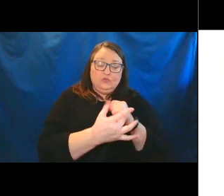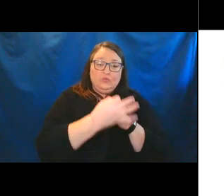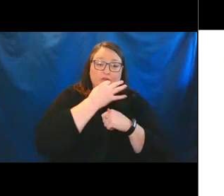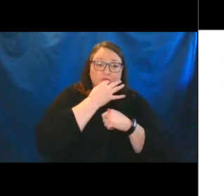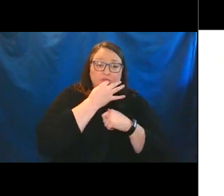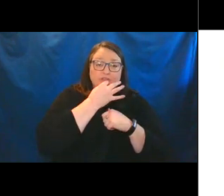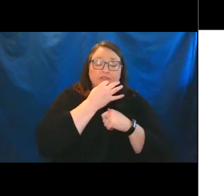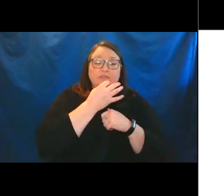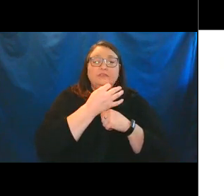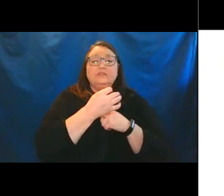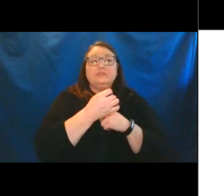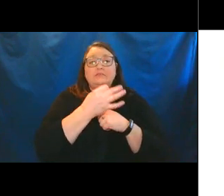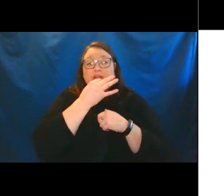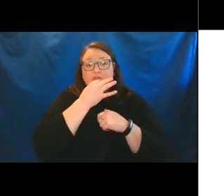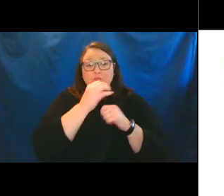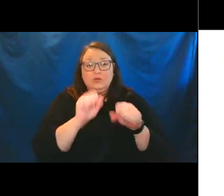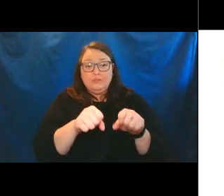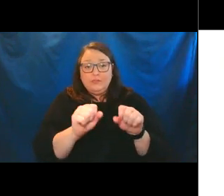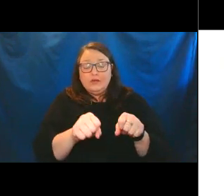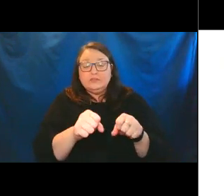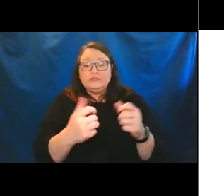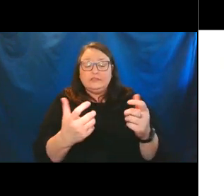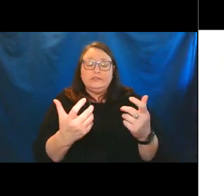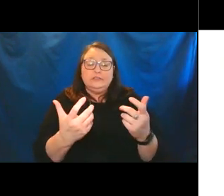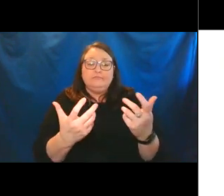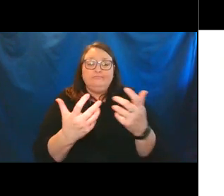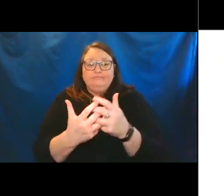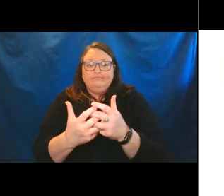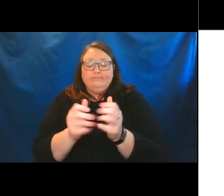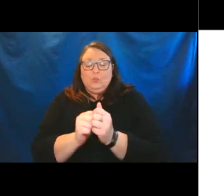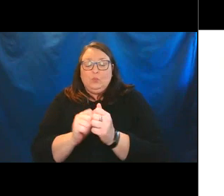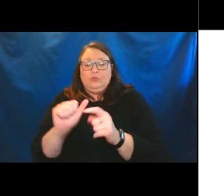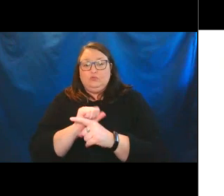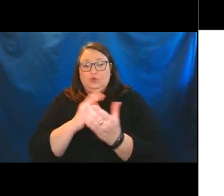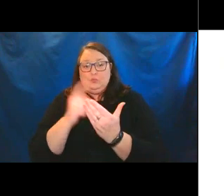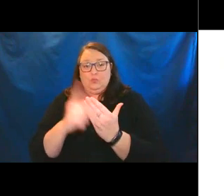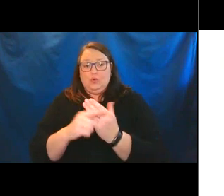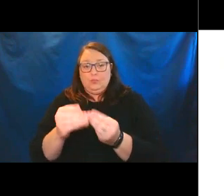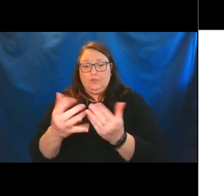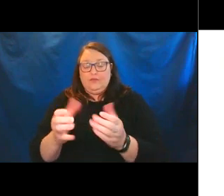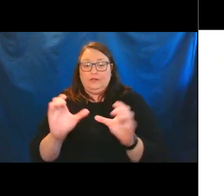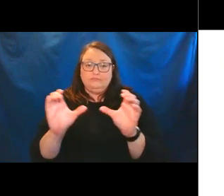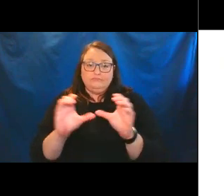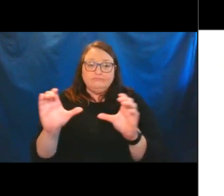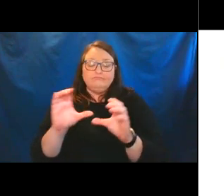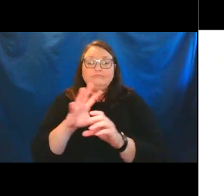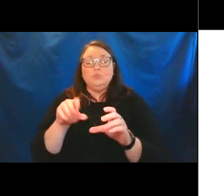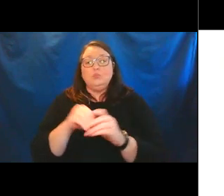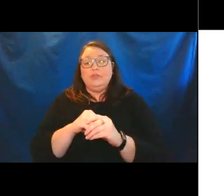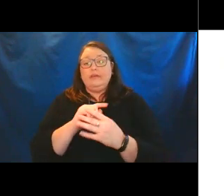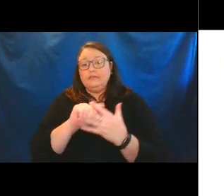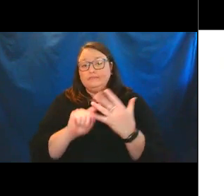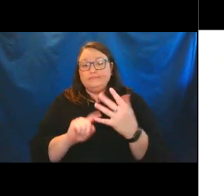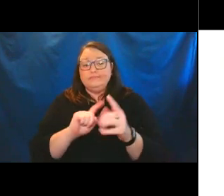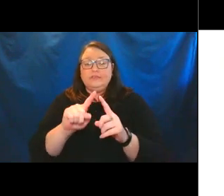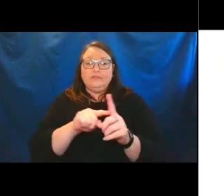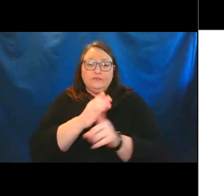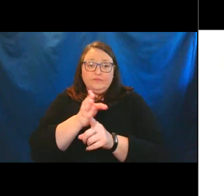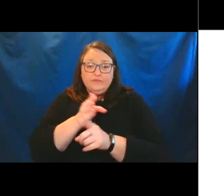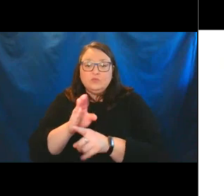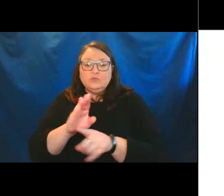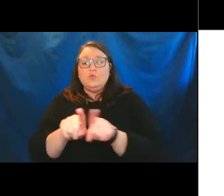expertise and expert capacity with training program providing credentials within these fields, and also